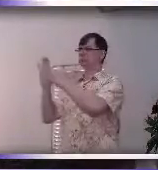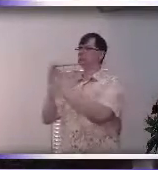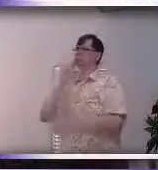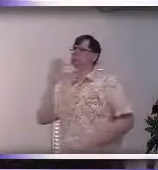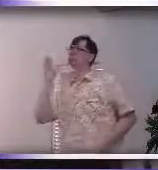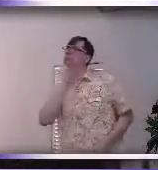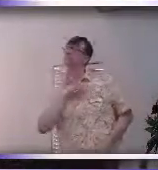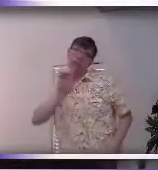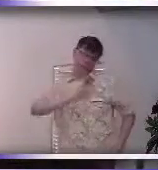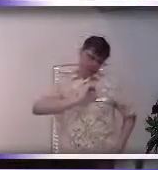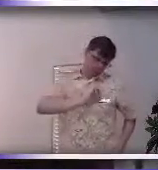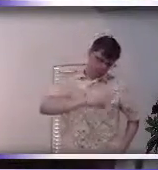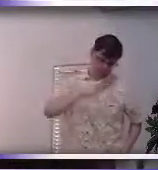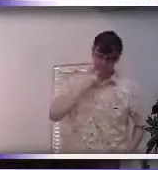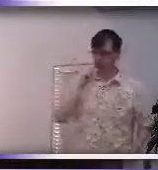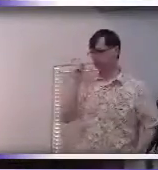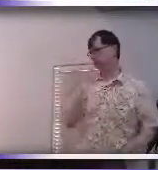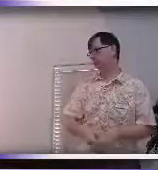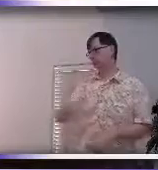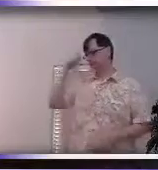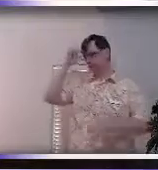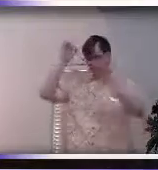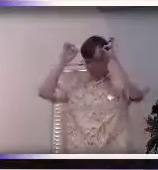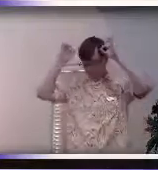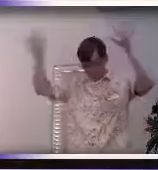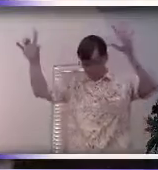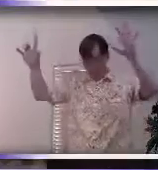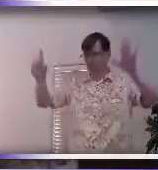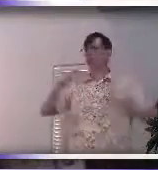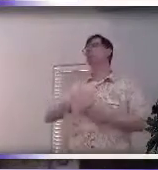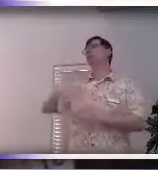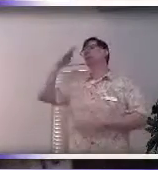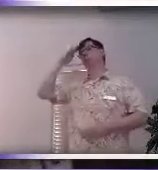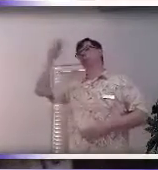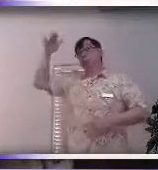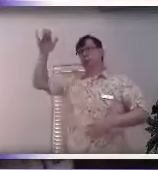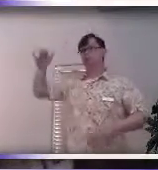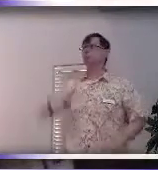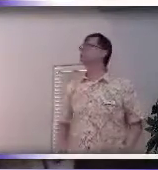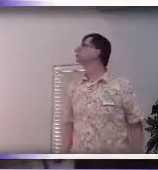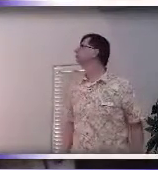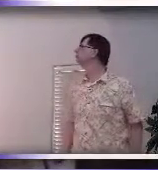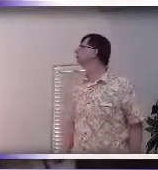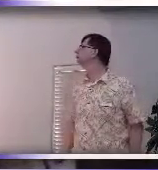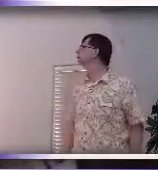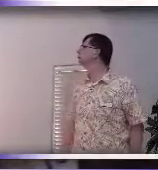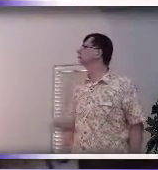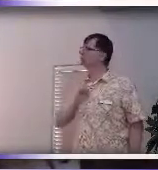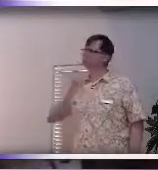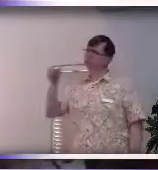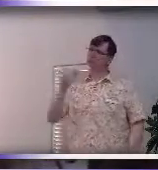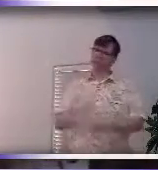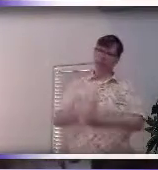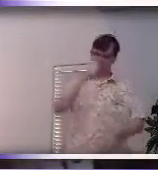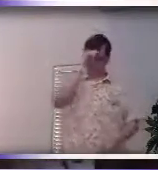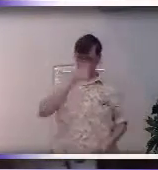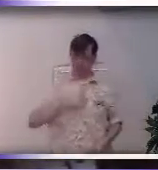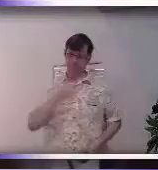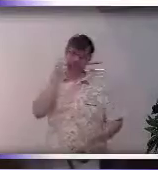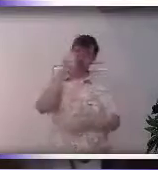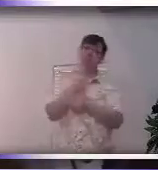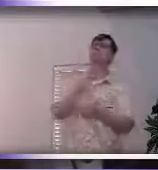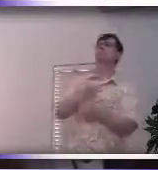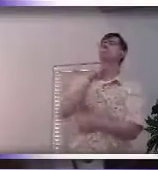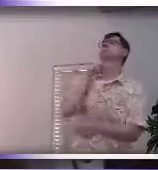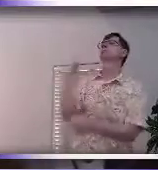being committed requires that we be aware, that we be thinking. It is our belief in this philosophy